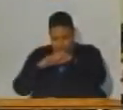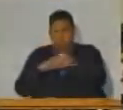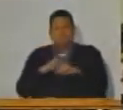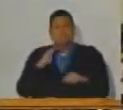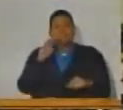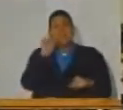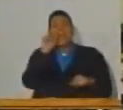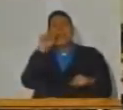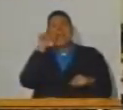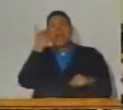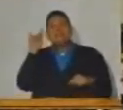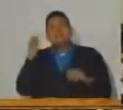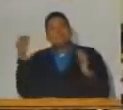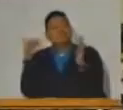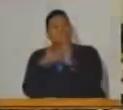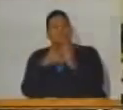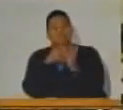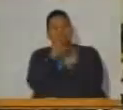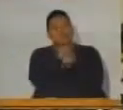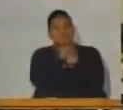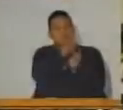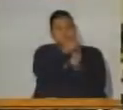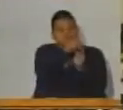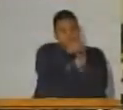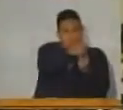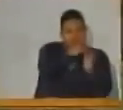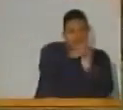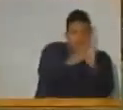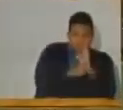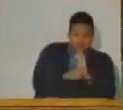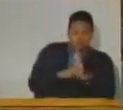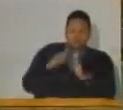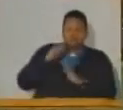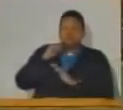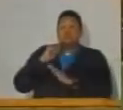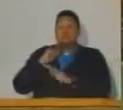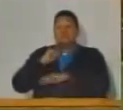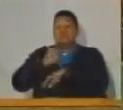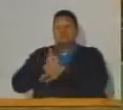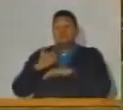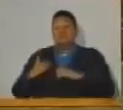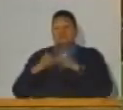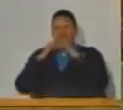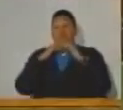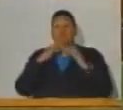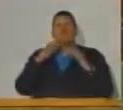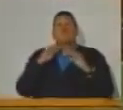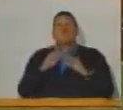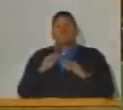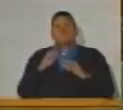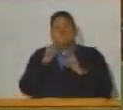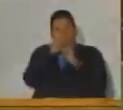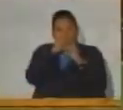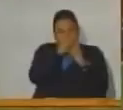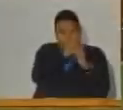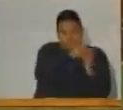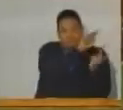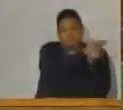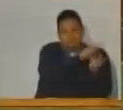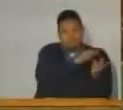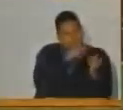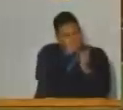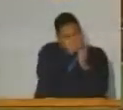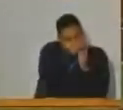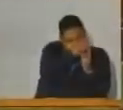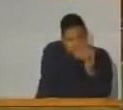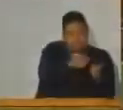Anti-Sexual Harassment Policy, the enactment of anti-sexual harassment legislation, and completing